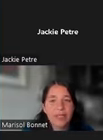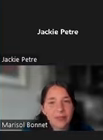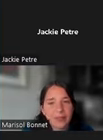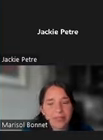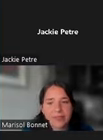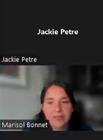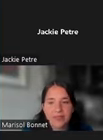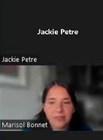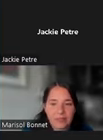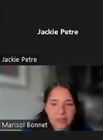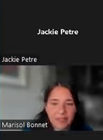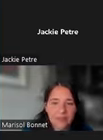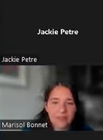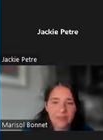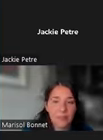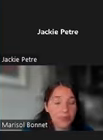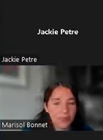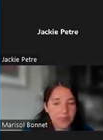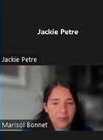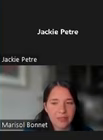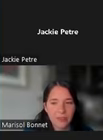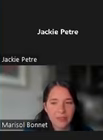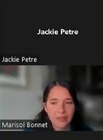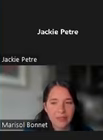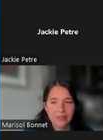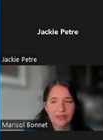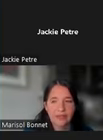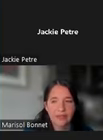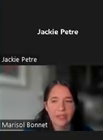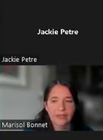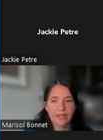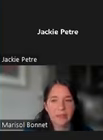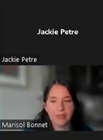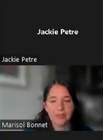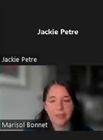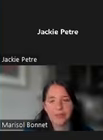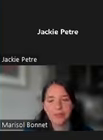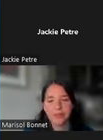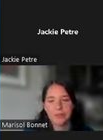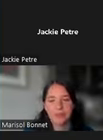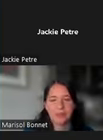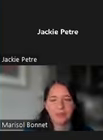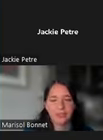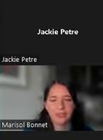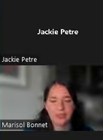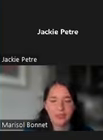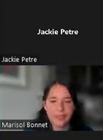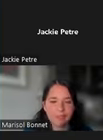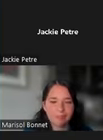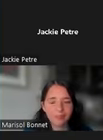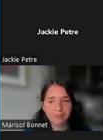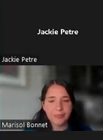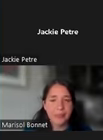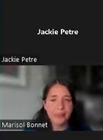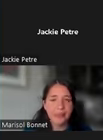Emergency Management Agency, or FEMA, who are sponsoring this work as yet another way that they're helping Puerto Rico rebuild and transform the grid.